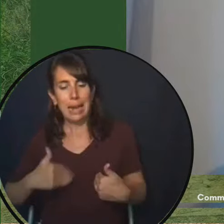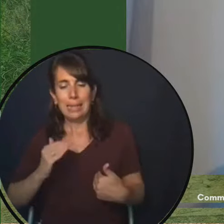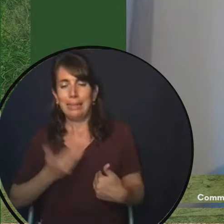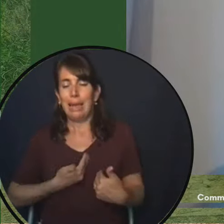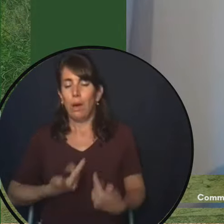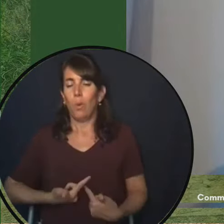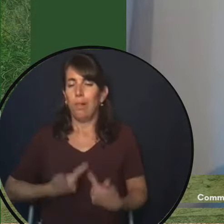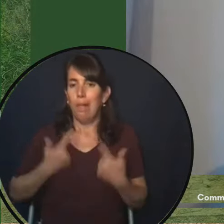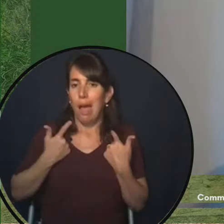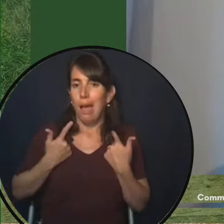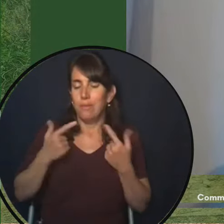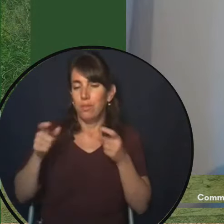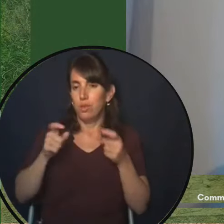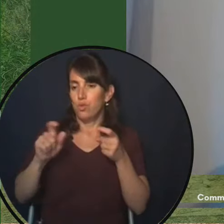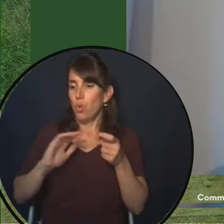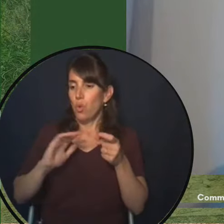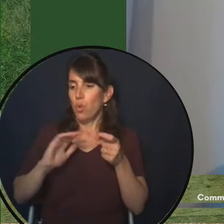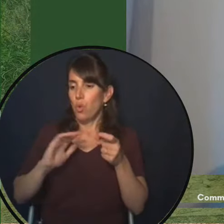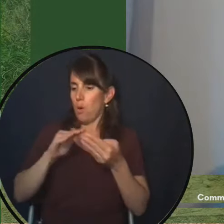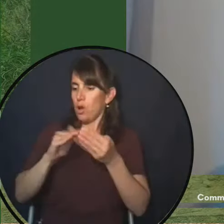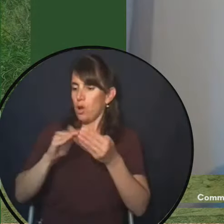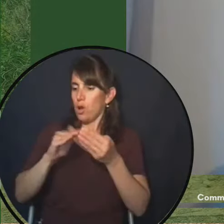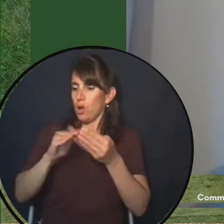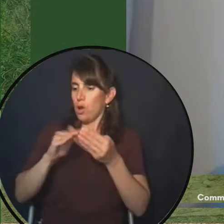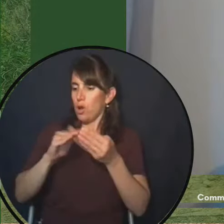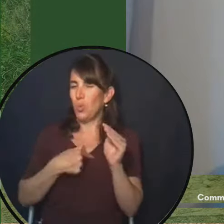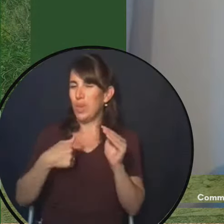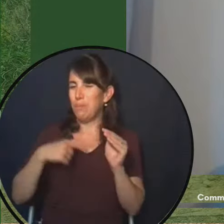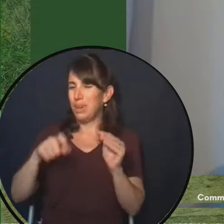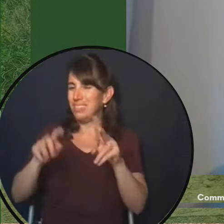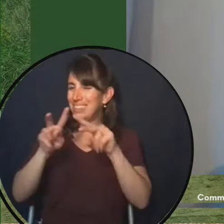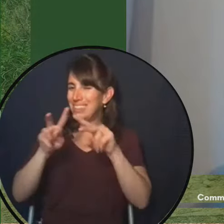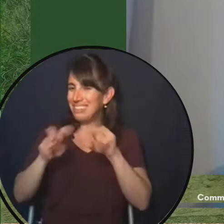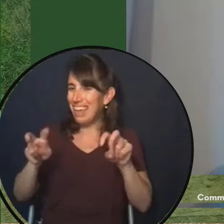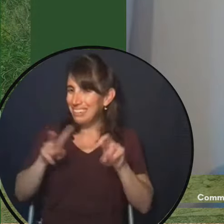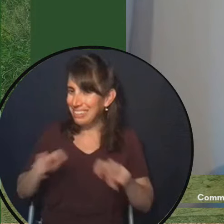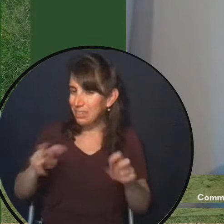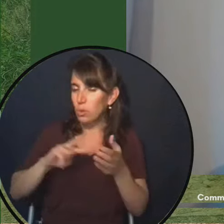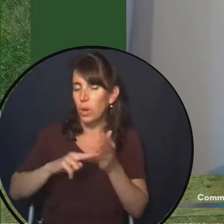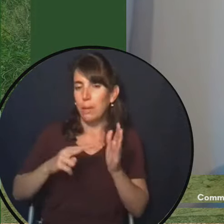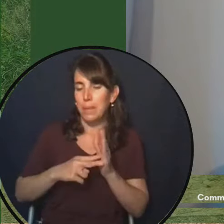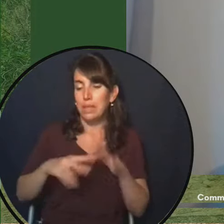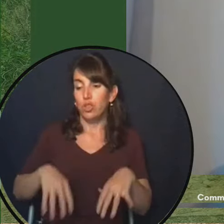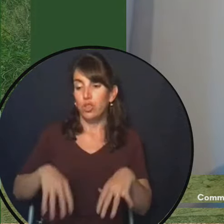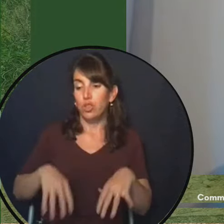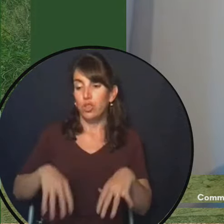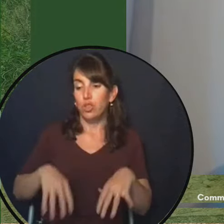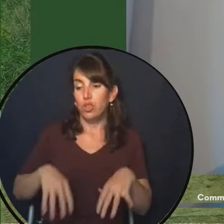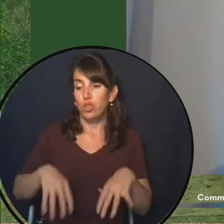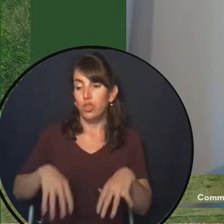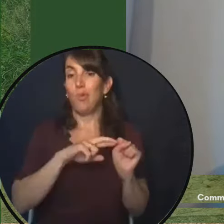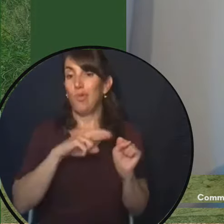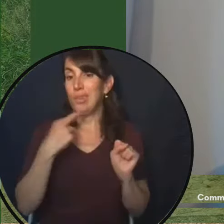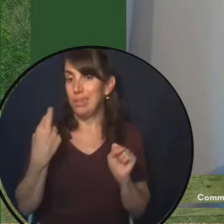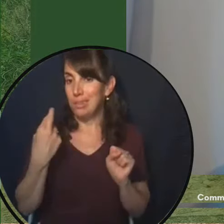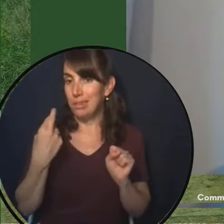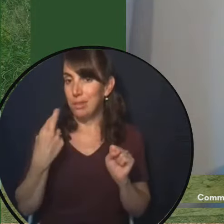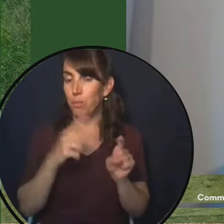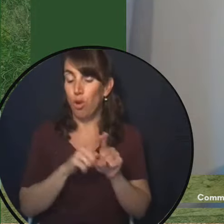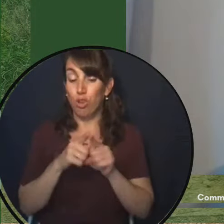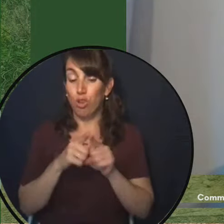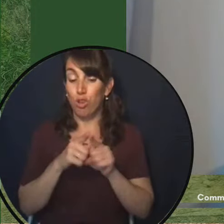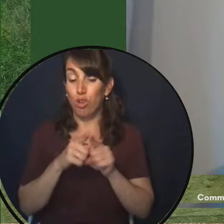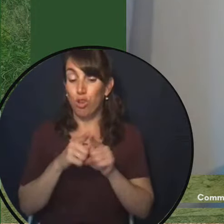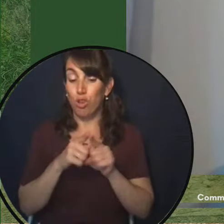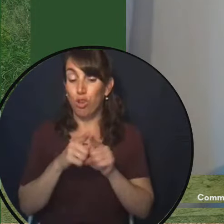so we have to be able to assess what it means to take risks, but we must also be able to, within the assessment of